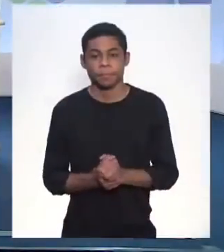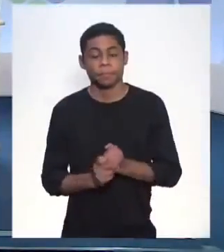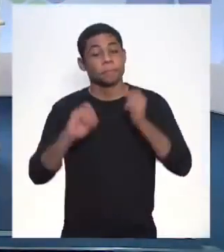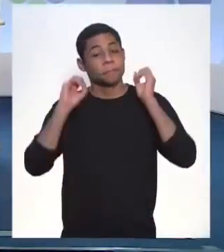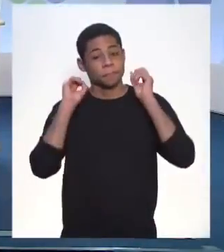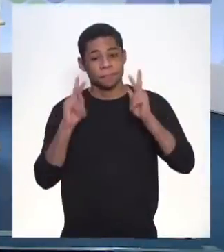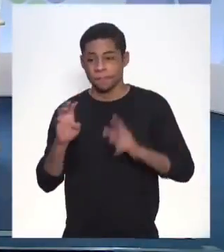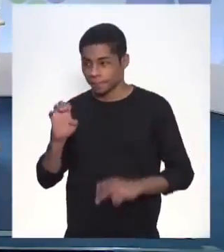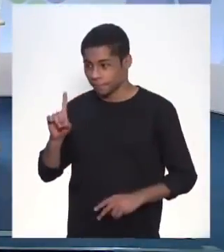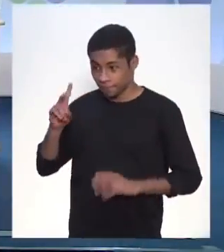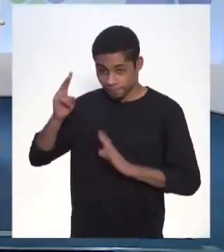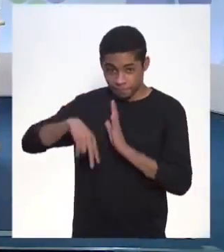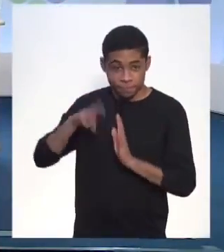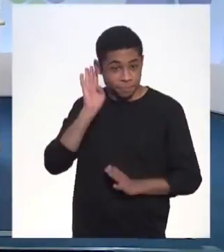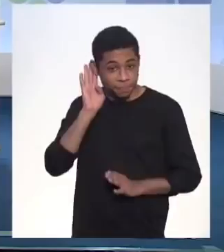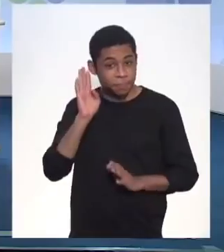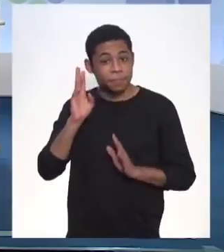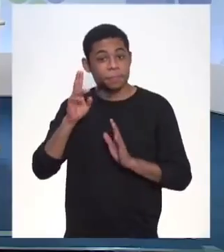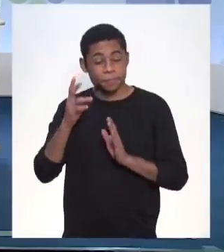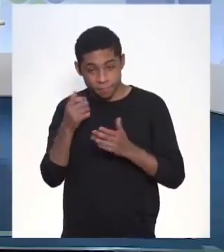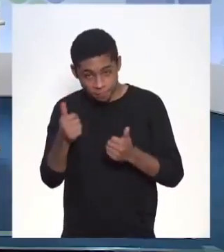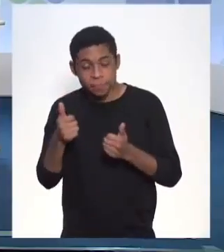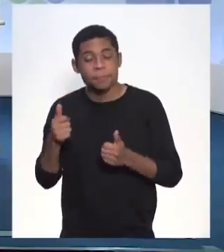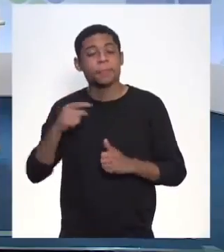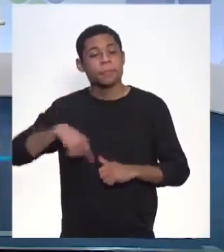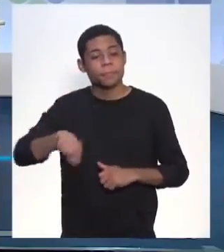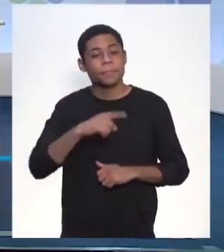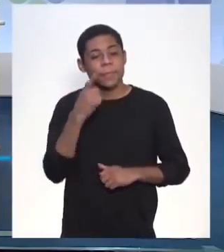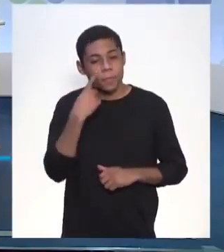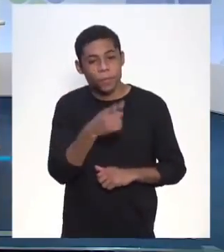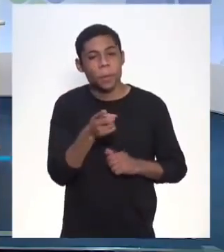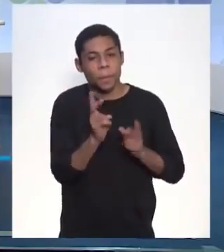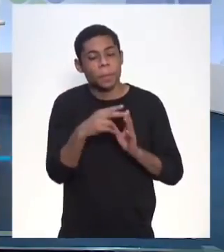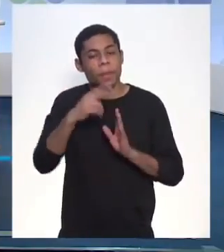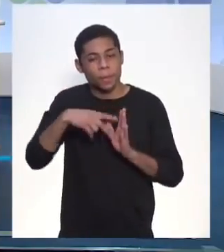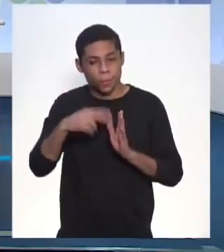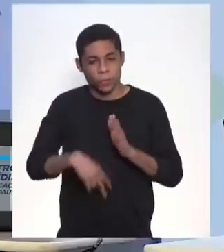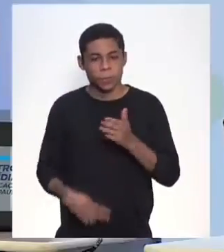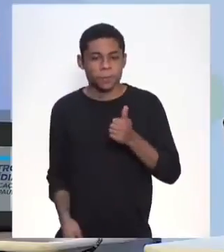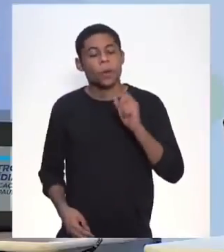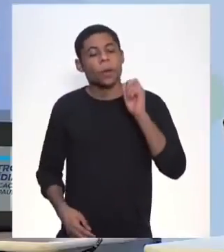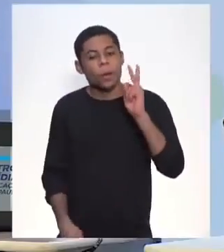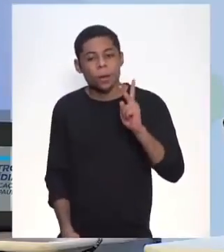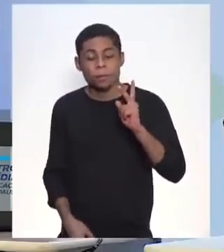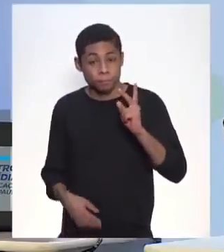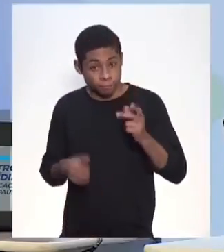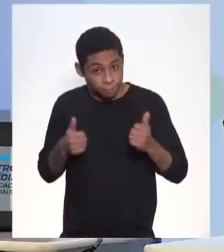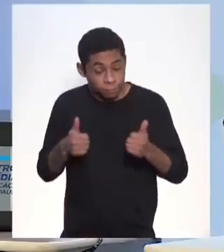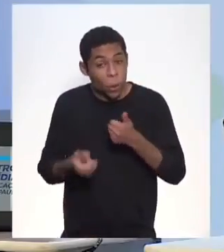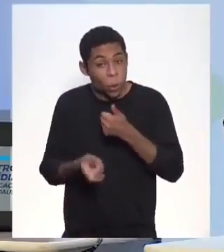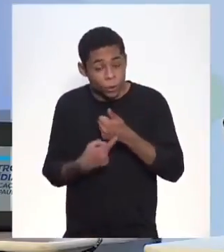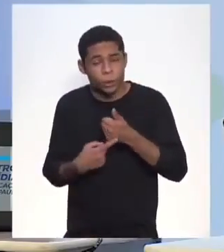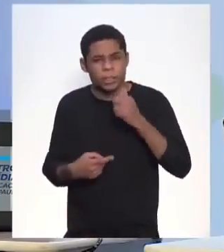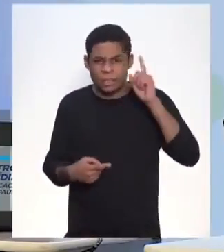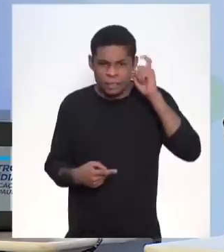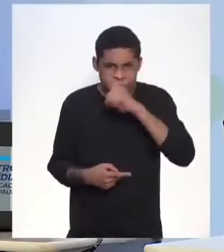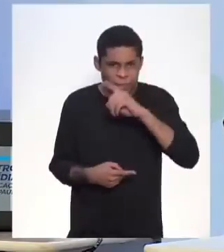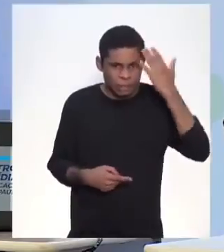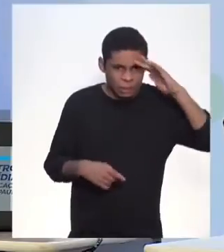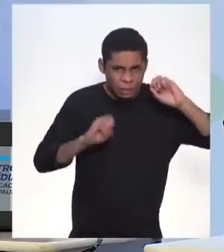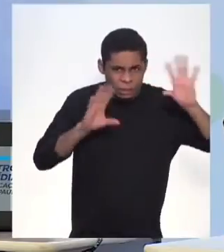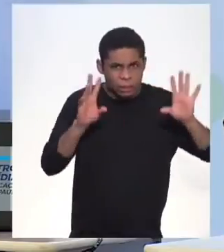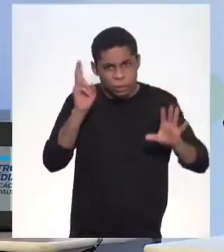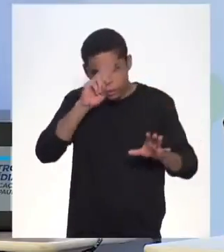Ok, Ed, we are back after this reading. Voltamos aí depois dessa pequena leitura. Ok, curtiram? Muito difícil de entender aí a